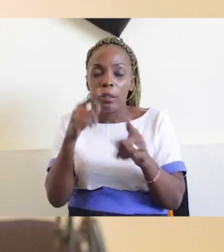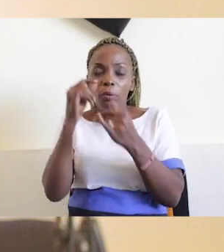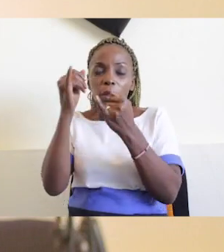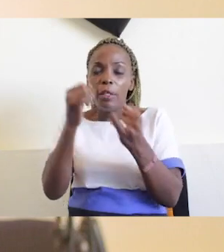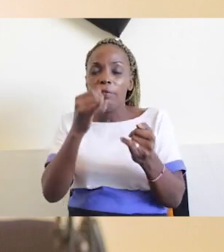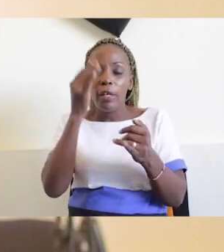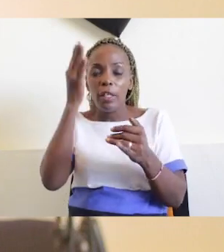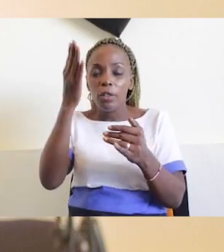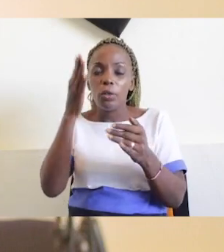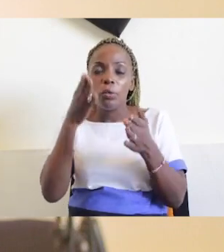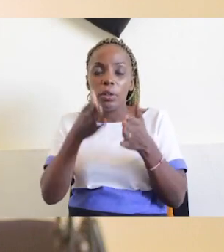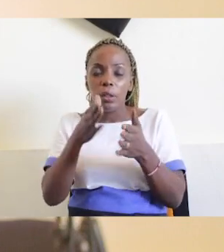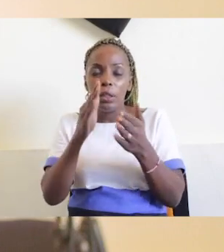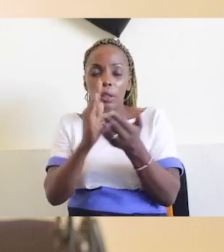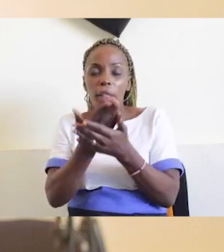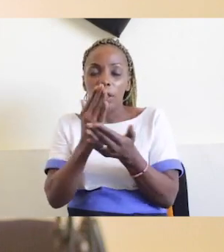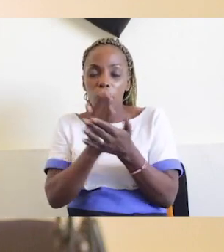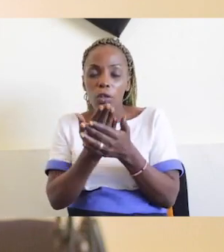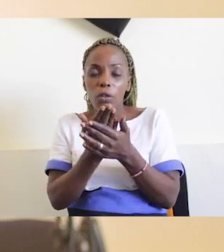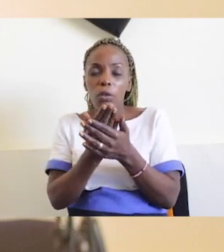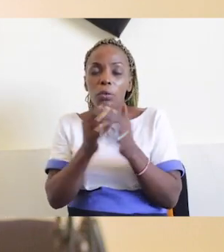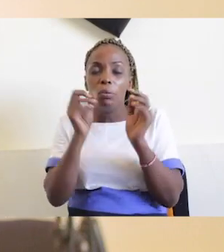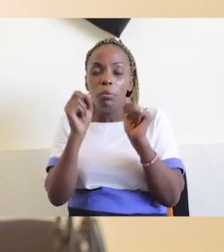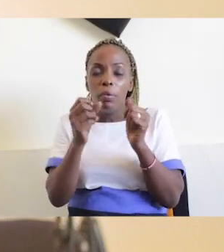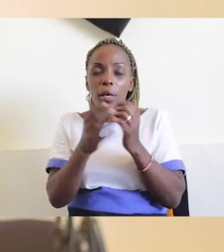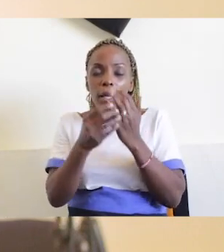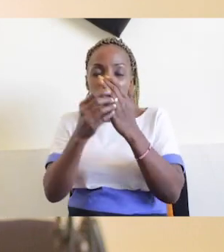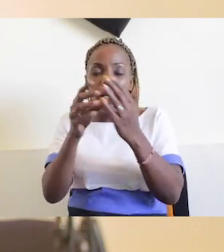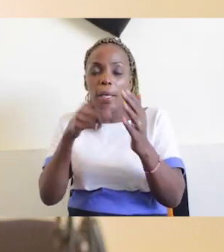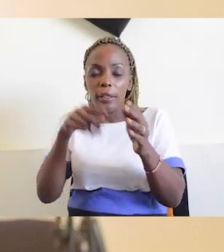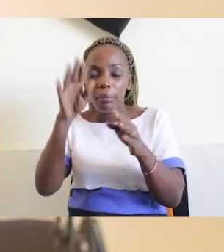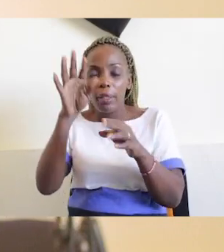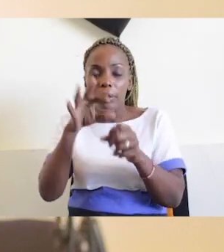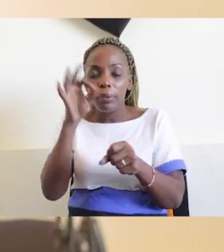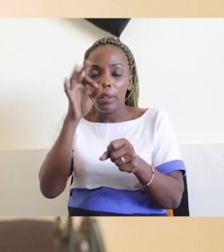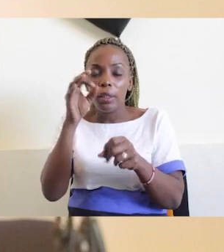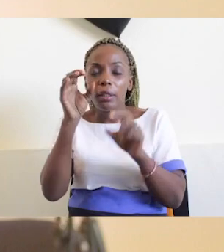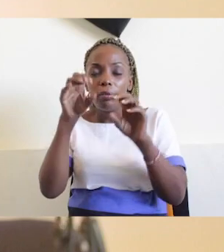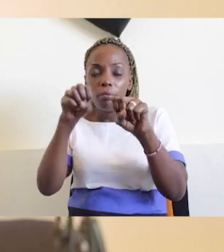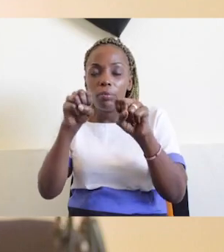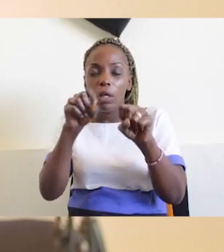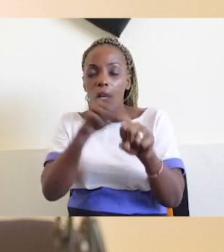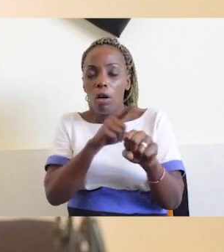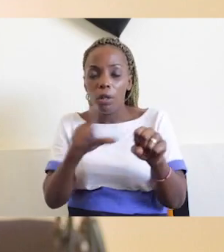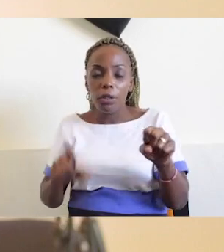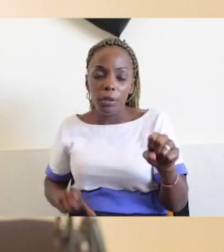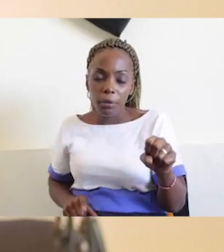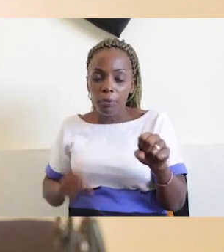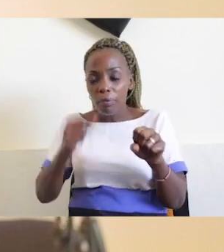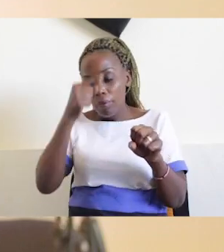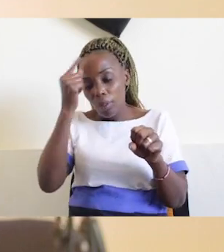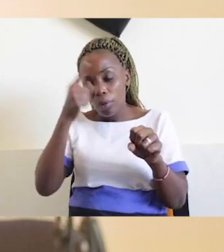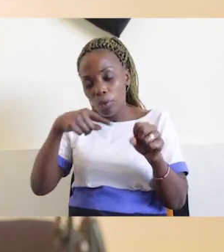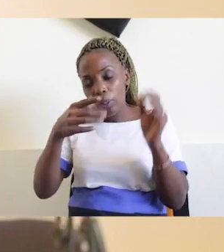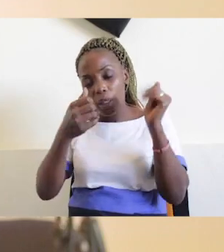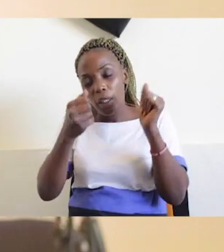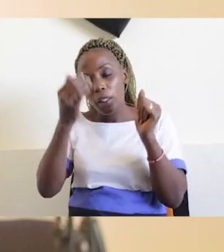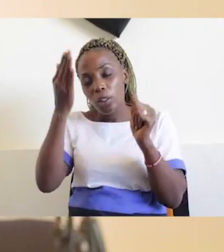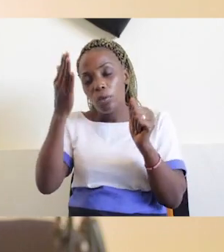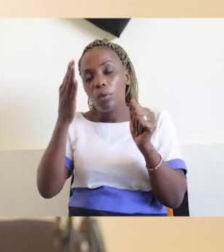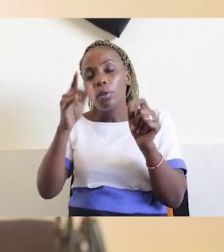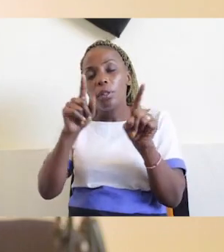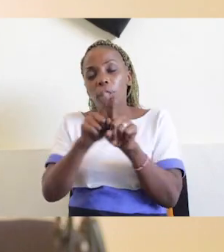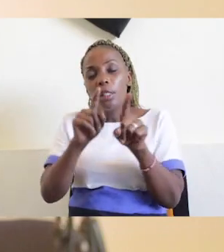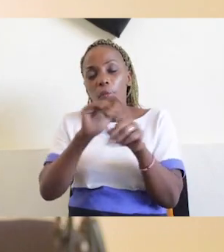You into this session that You may lead us by Your Spirit. Take over, Lord, because we need You, and